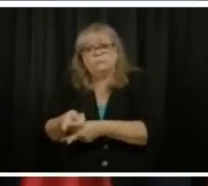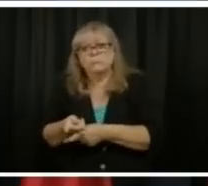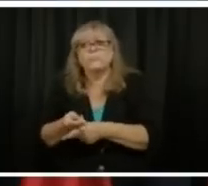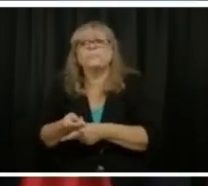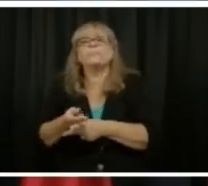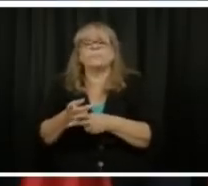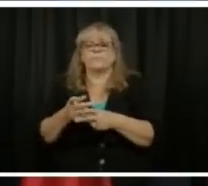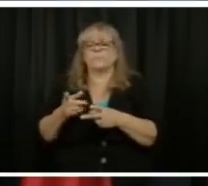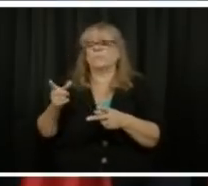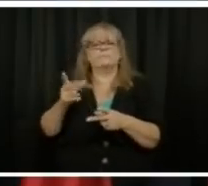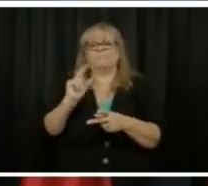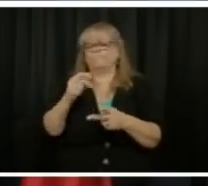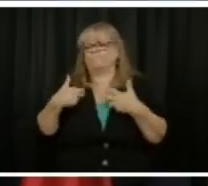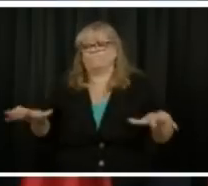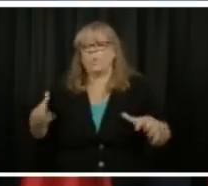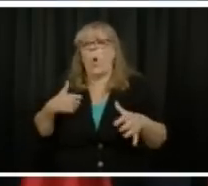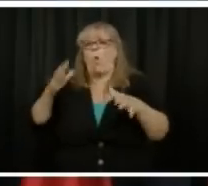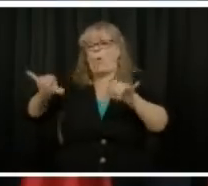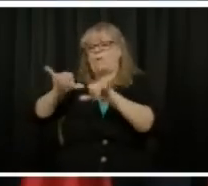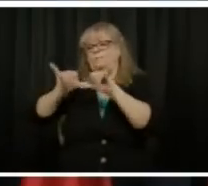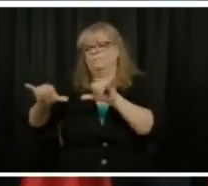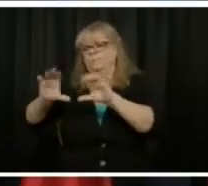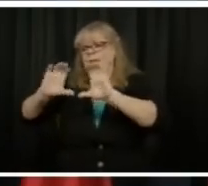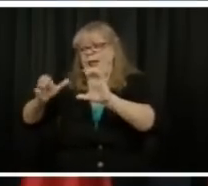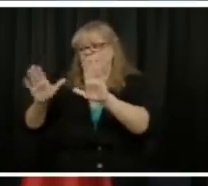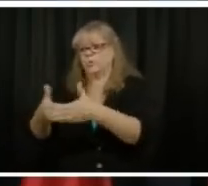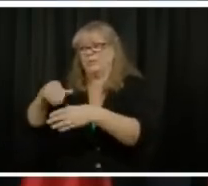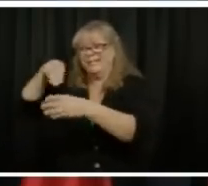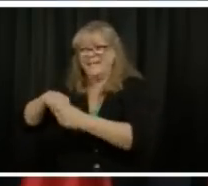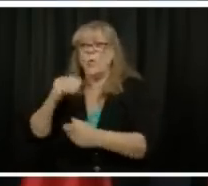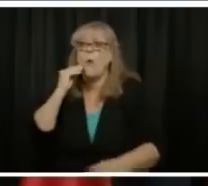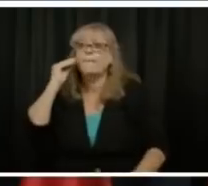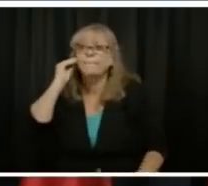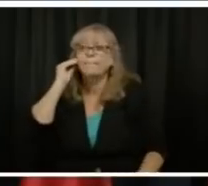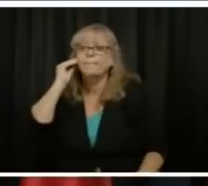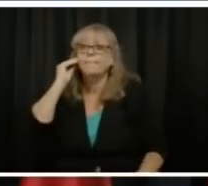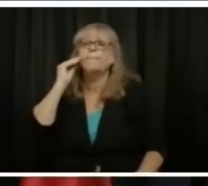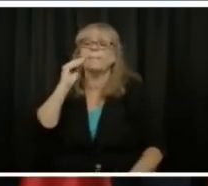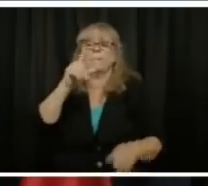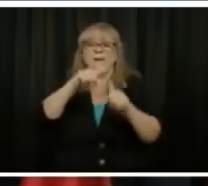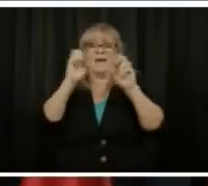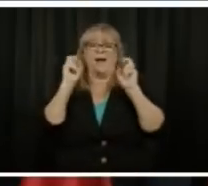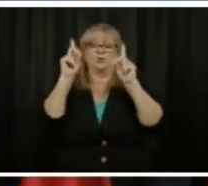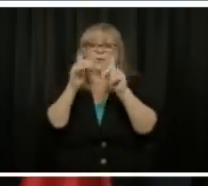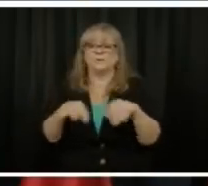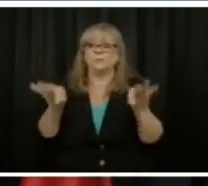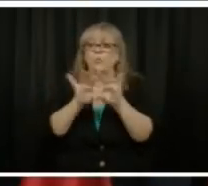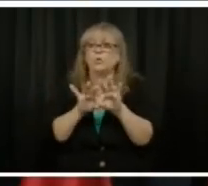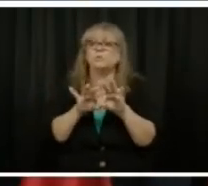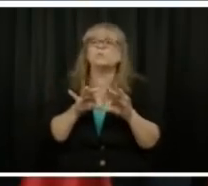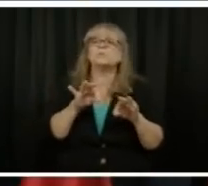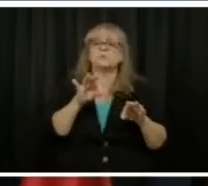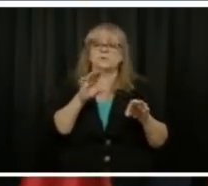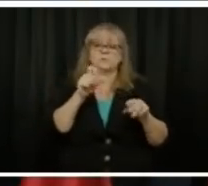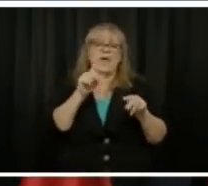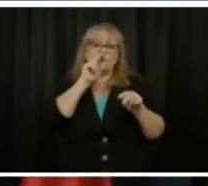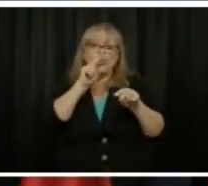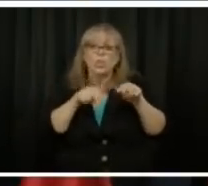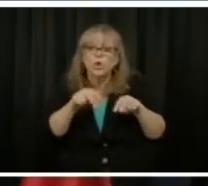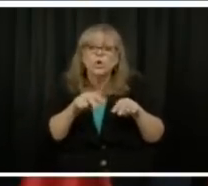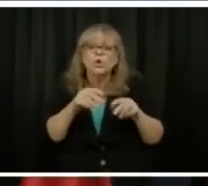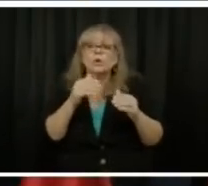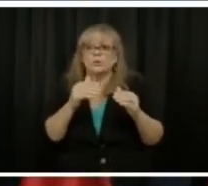that it might not be as strong educationally because it's not as well validated over time, but hopefully their kid can keep up and